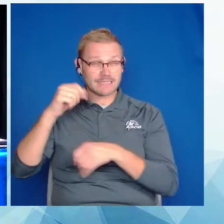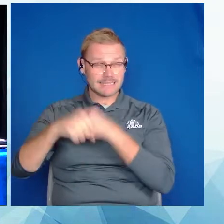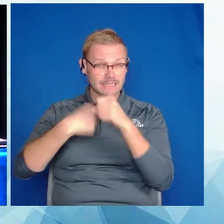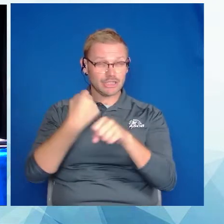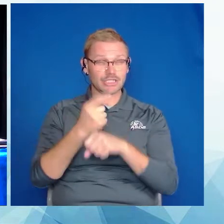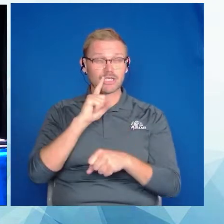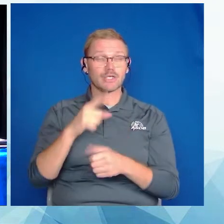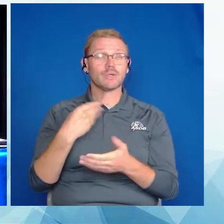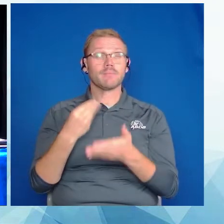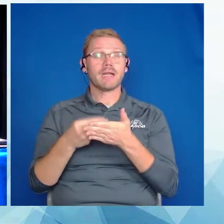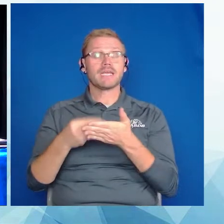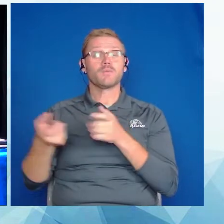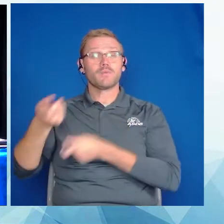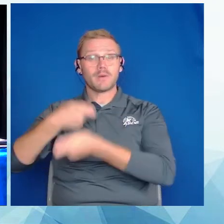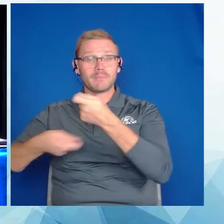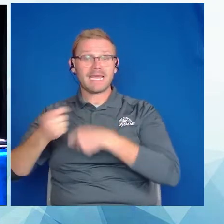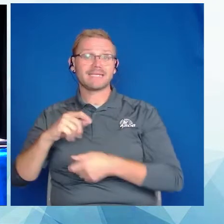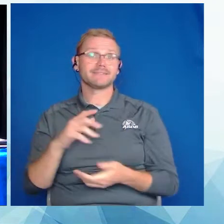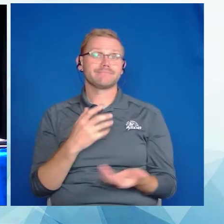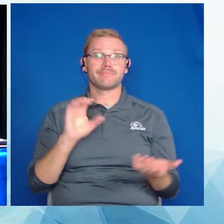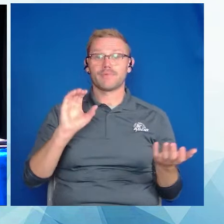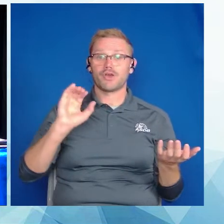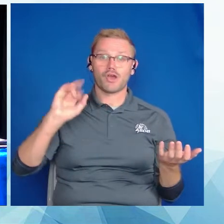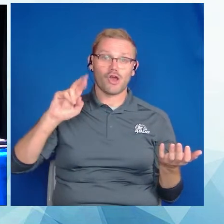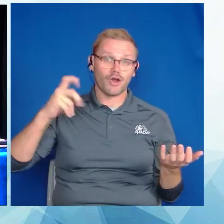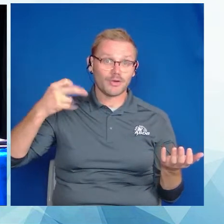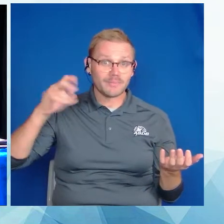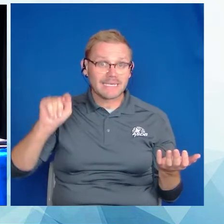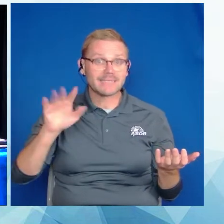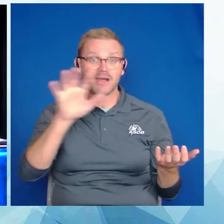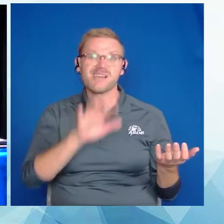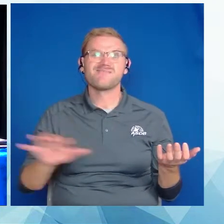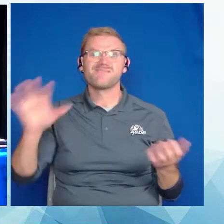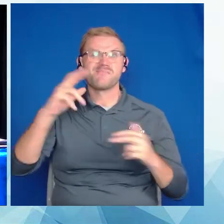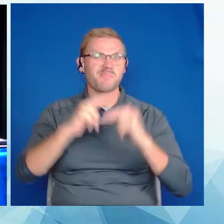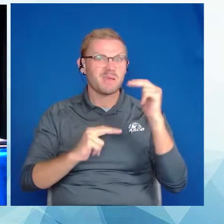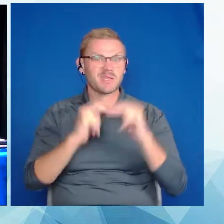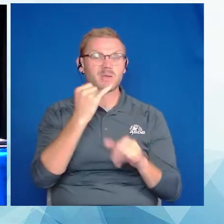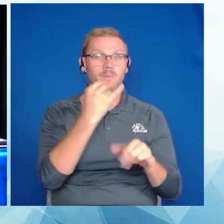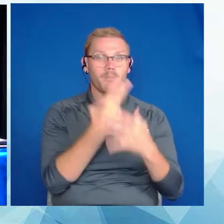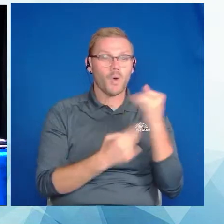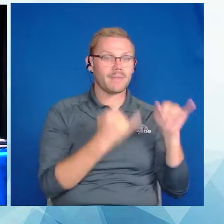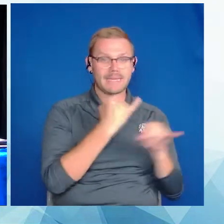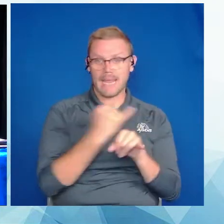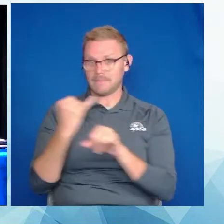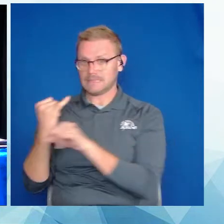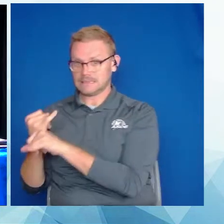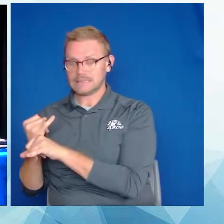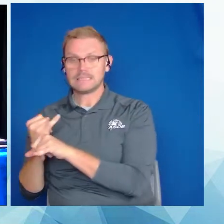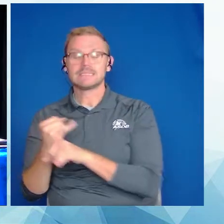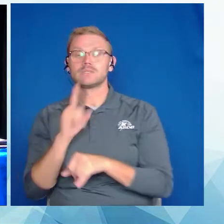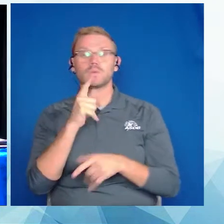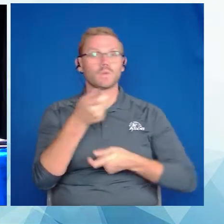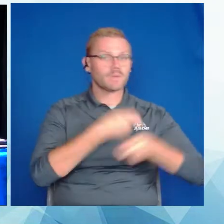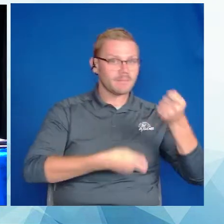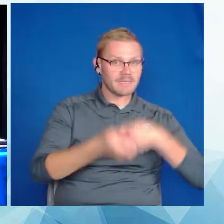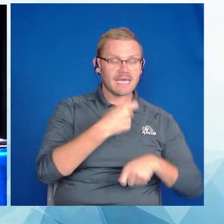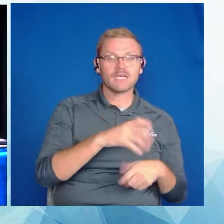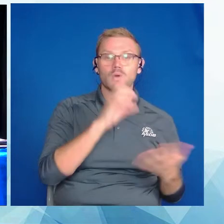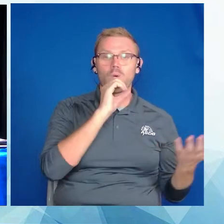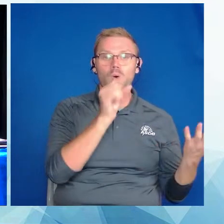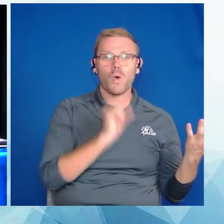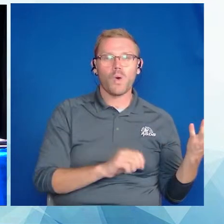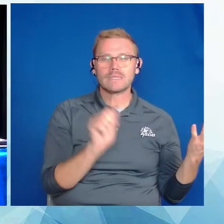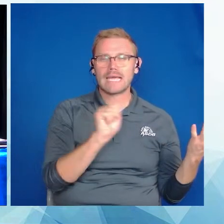will be used to replace carpets in various areas on both campuses, replace old